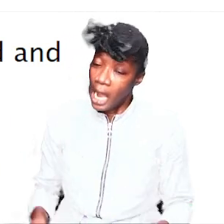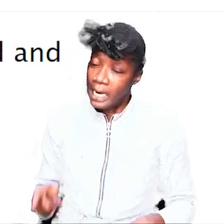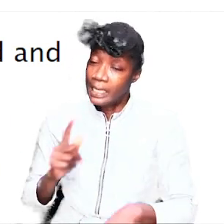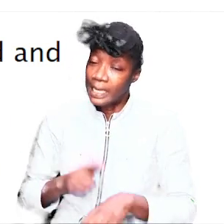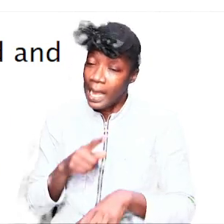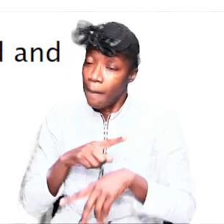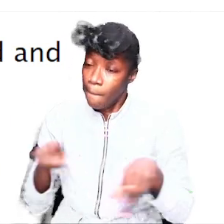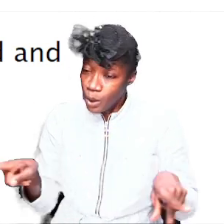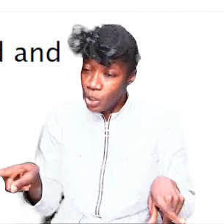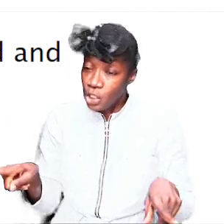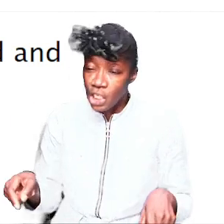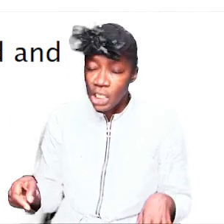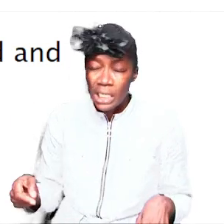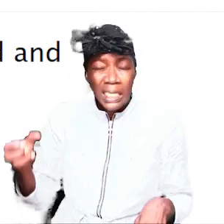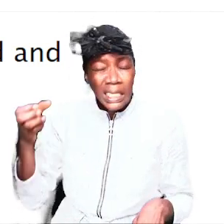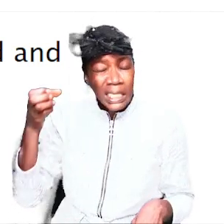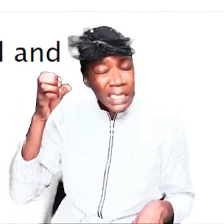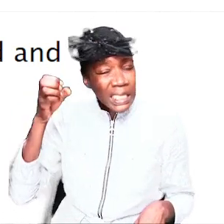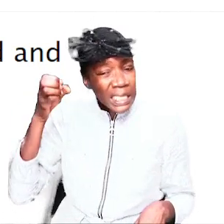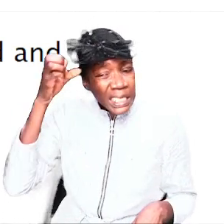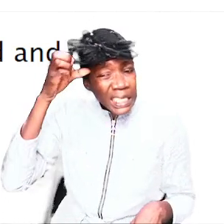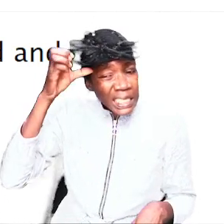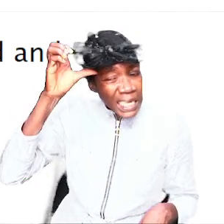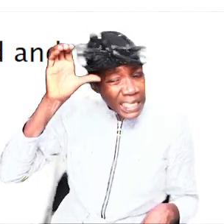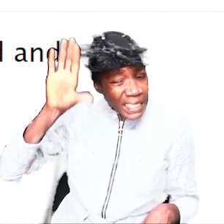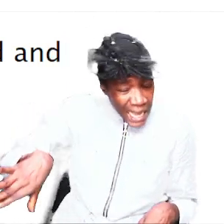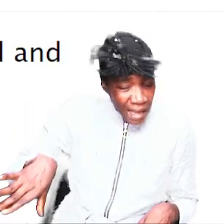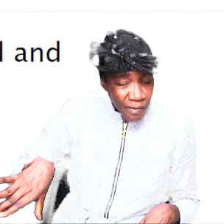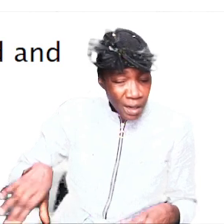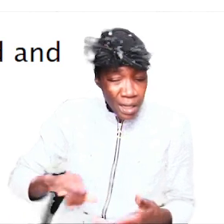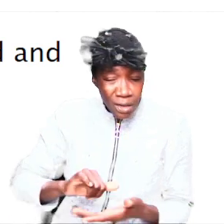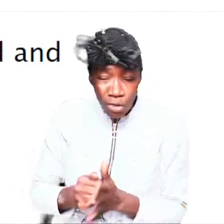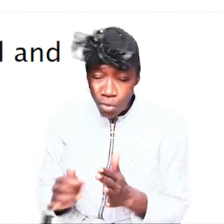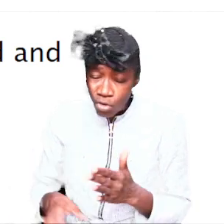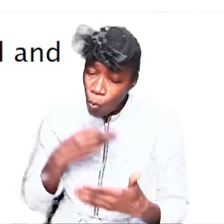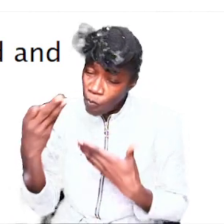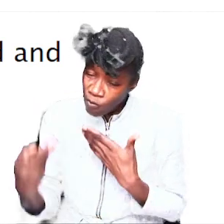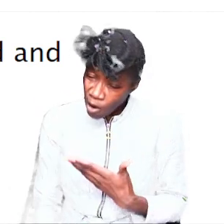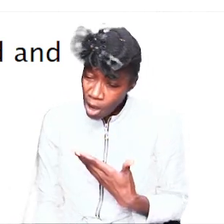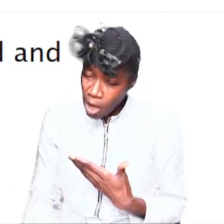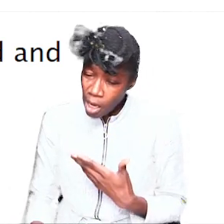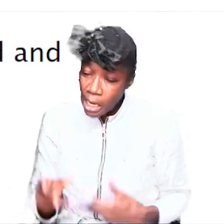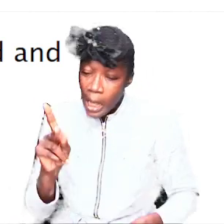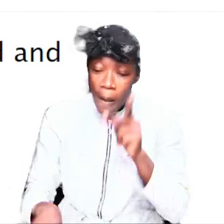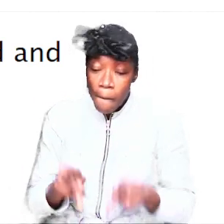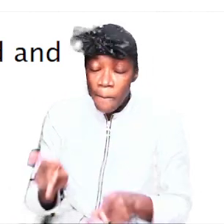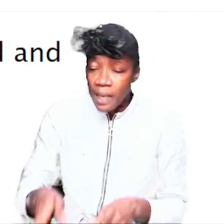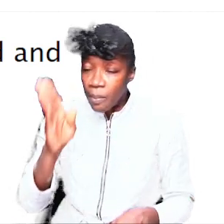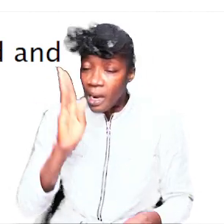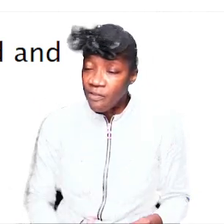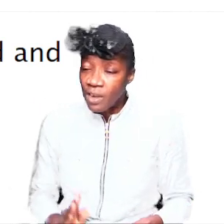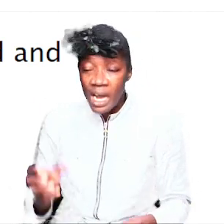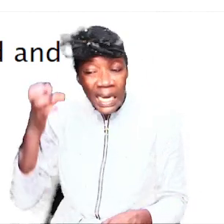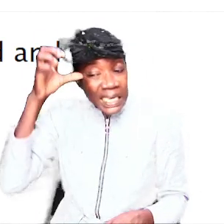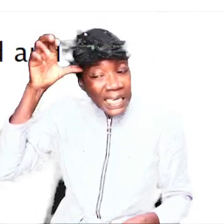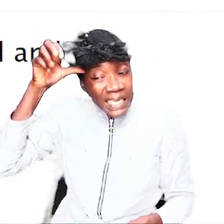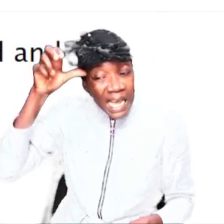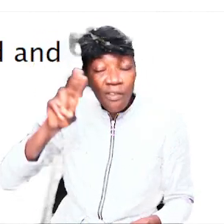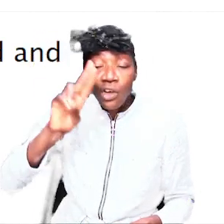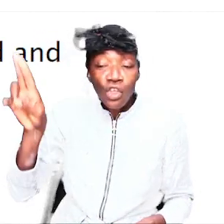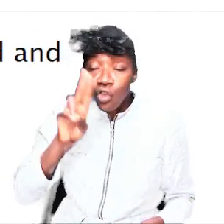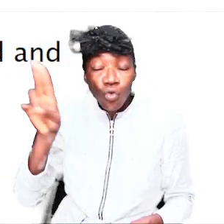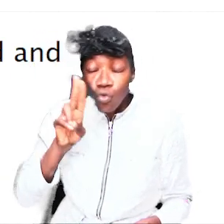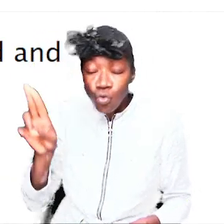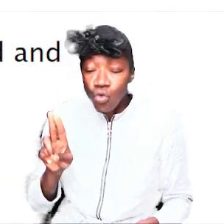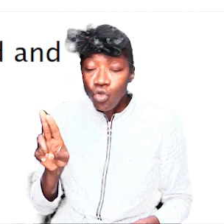the adversary and those that fell with him. And as people of God, the adversary can use a vessel to stand up